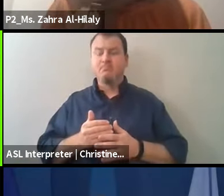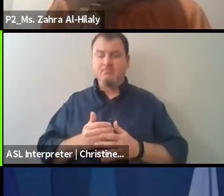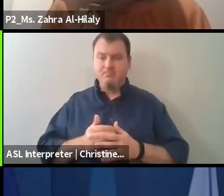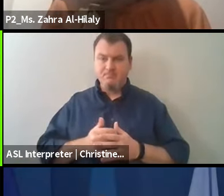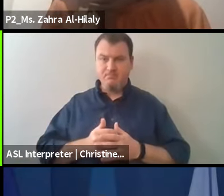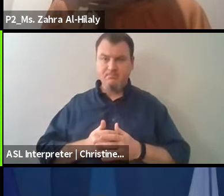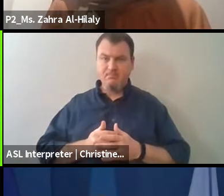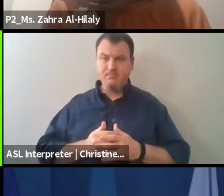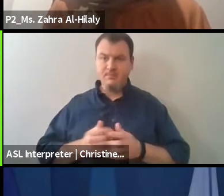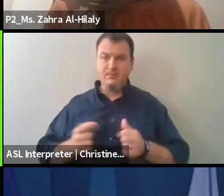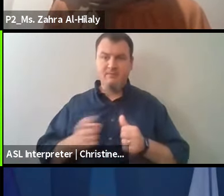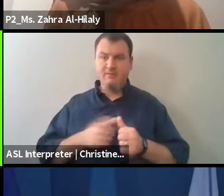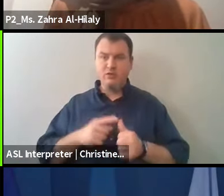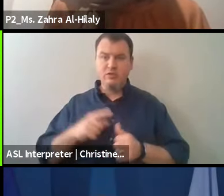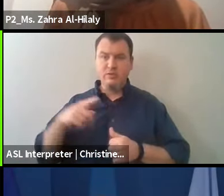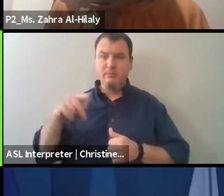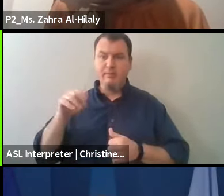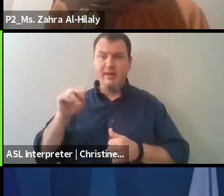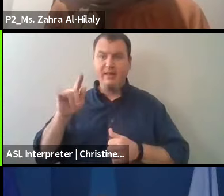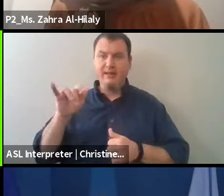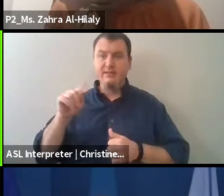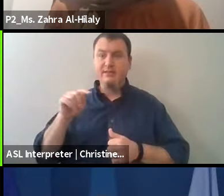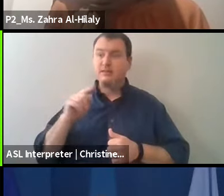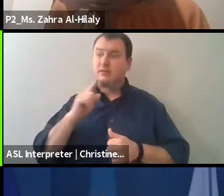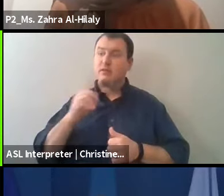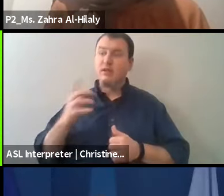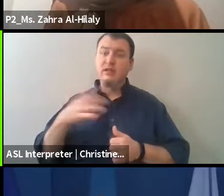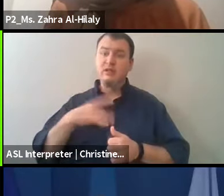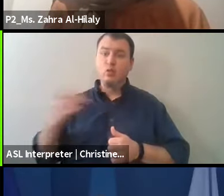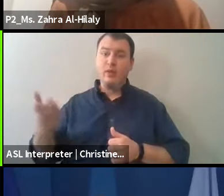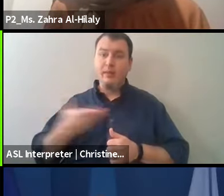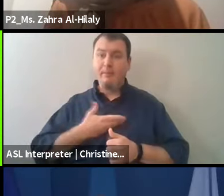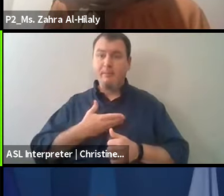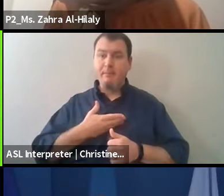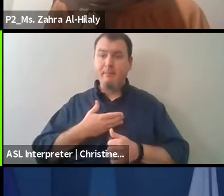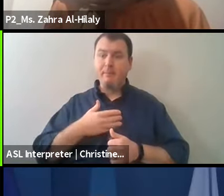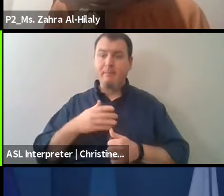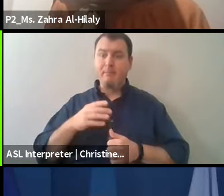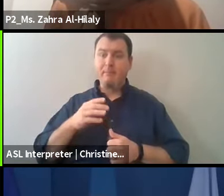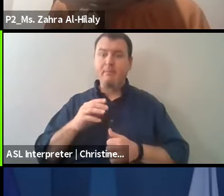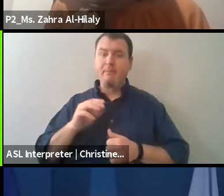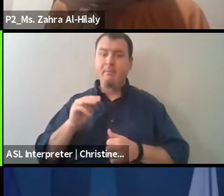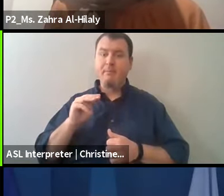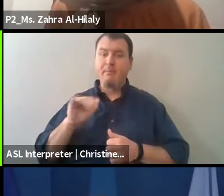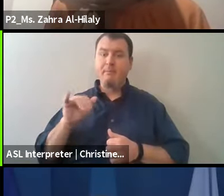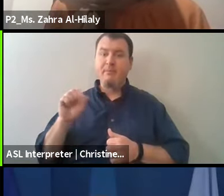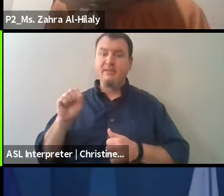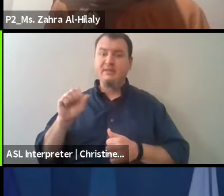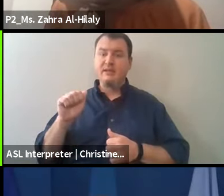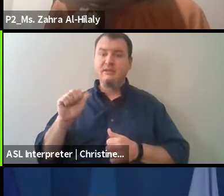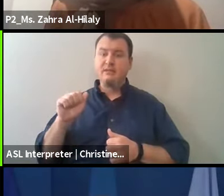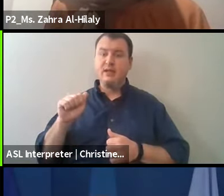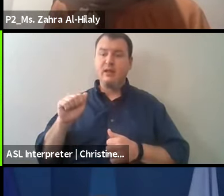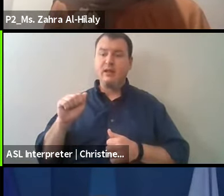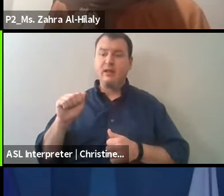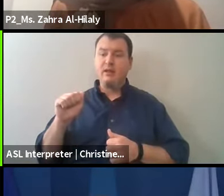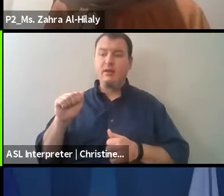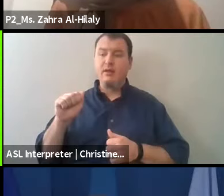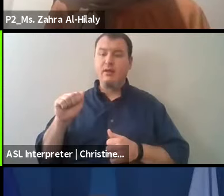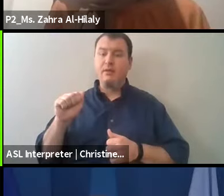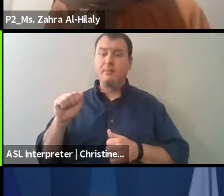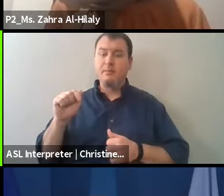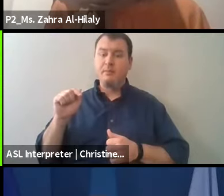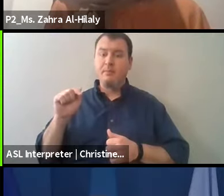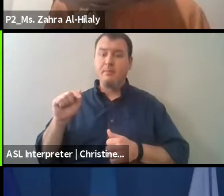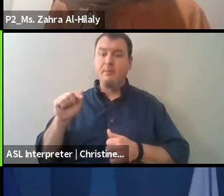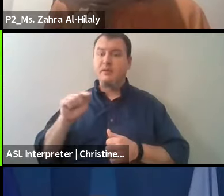our first panelist. I would like to welcome Ms. Sara Al-Hilali, who is Youth Affairs Counsel in